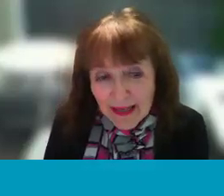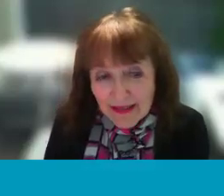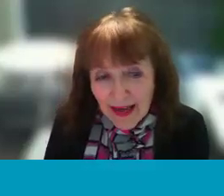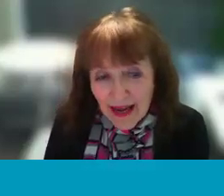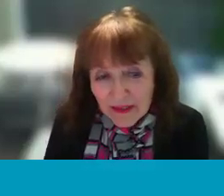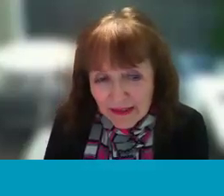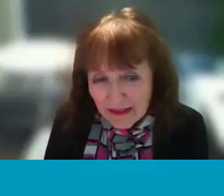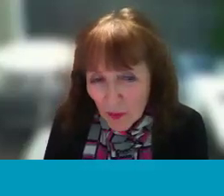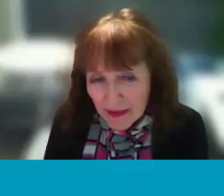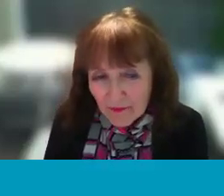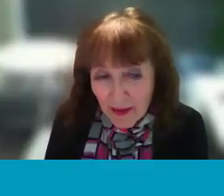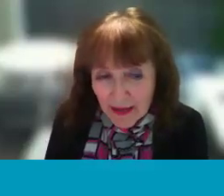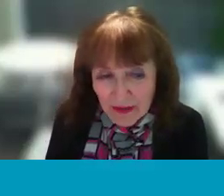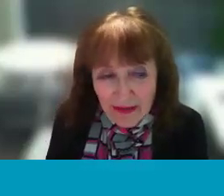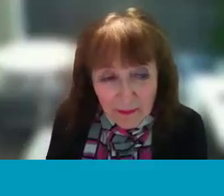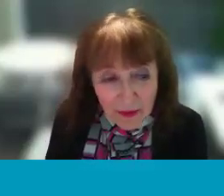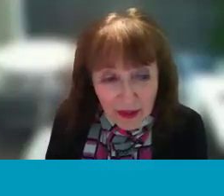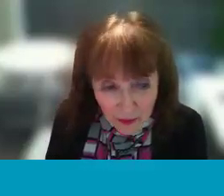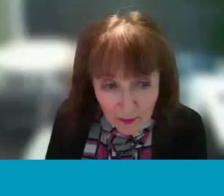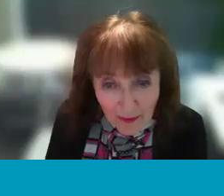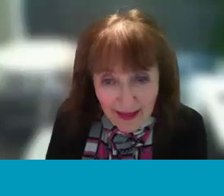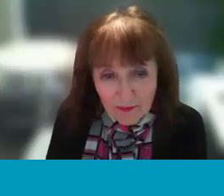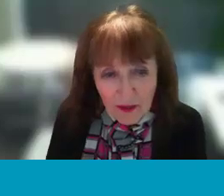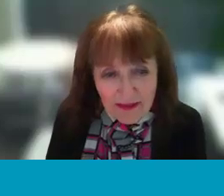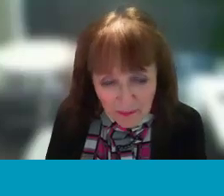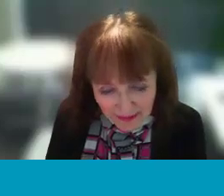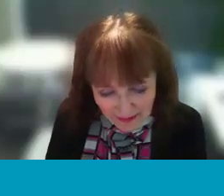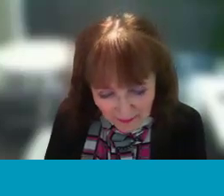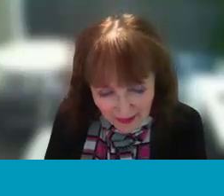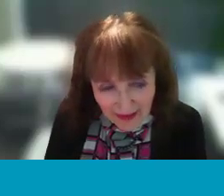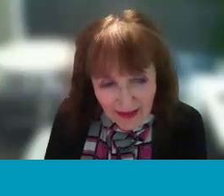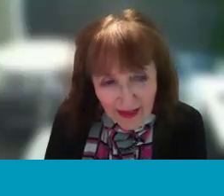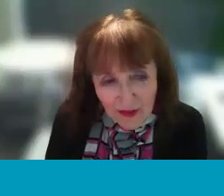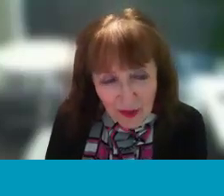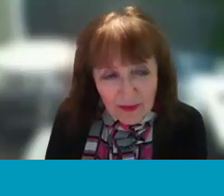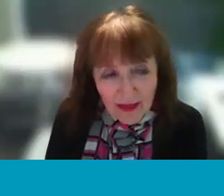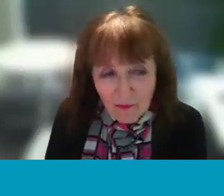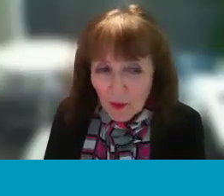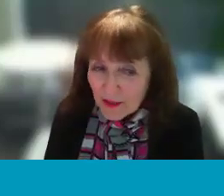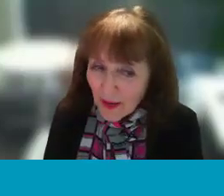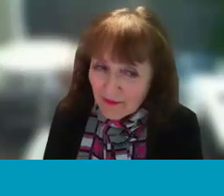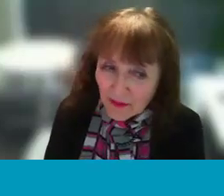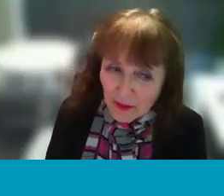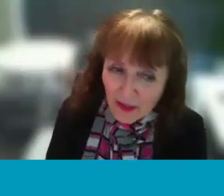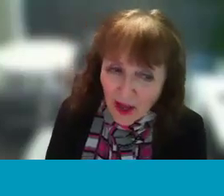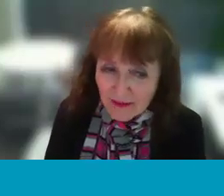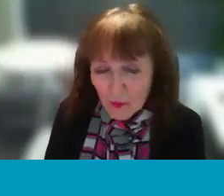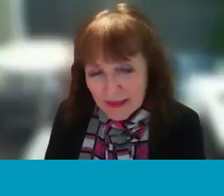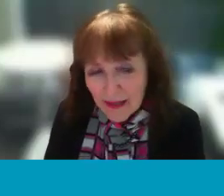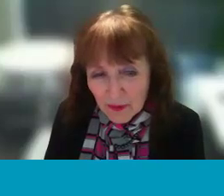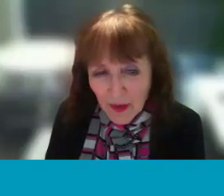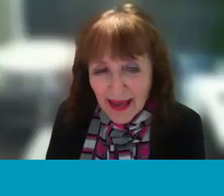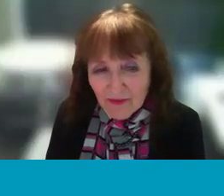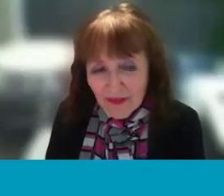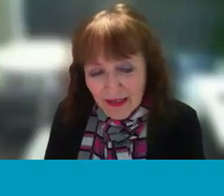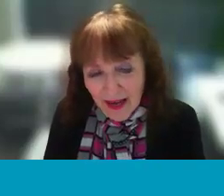Now, we would like to have a little more information about you as participants in terms of whether you have a hearing loss,